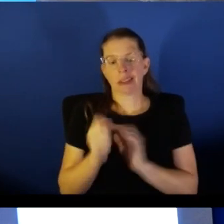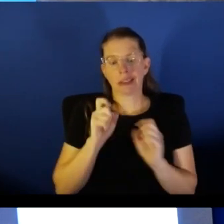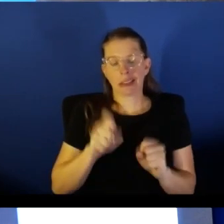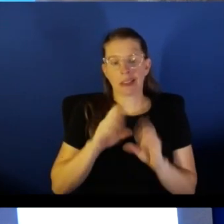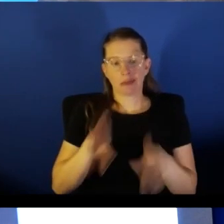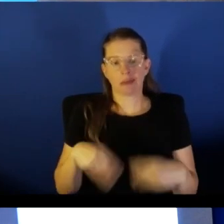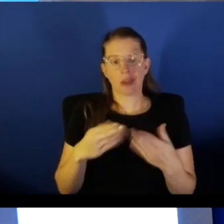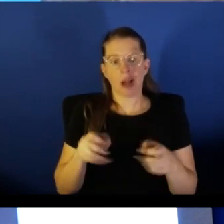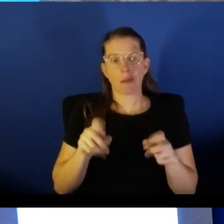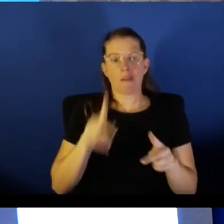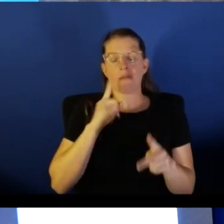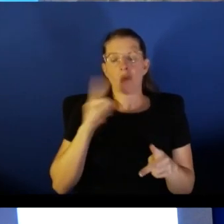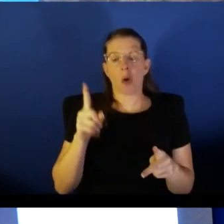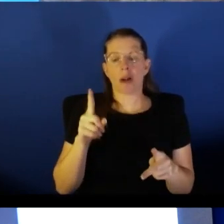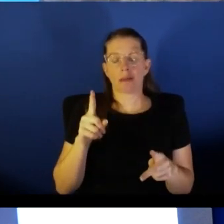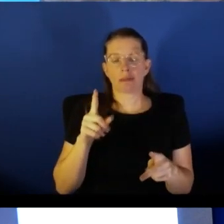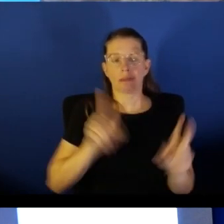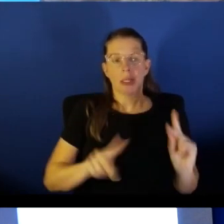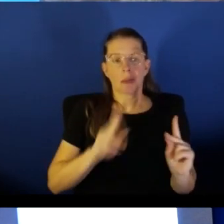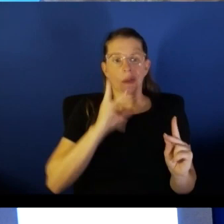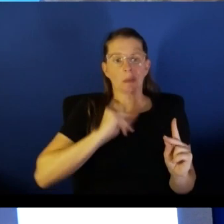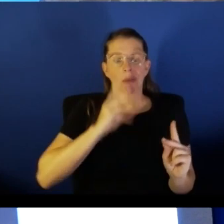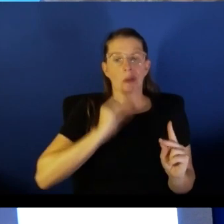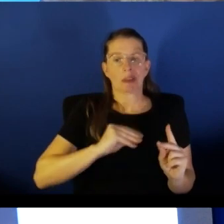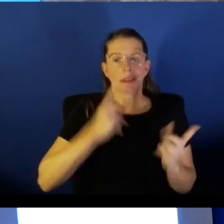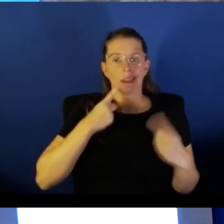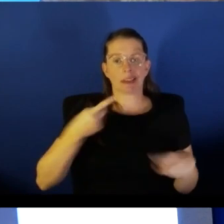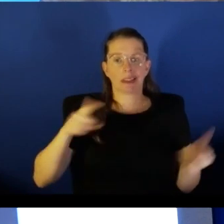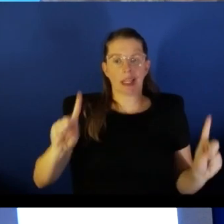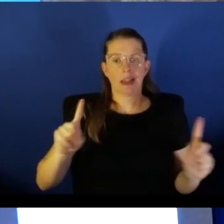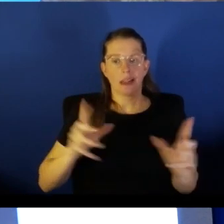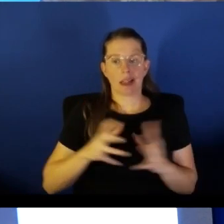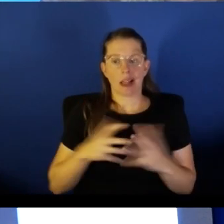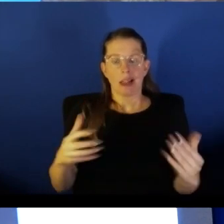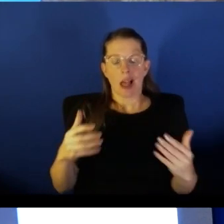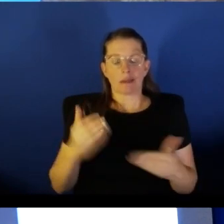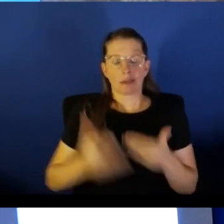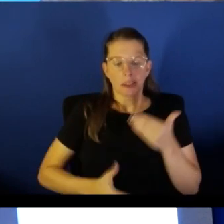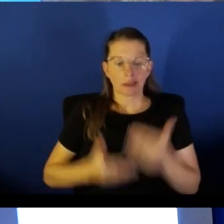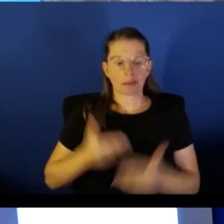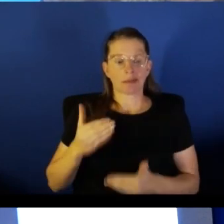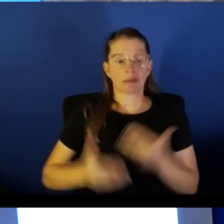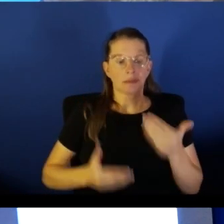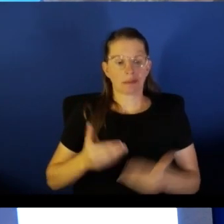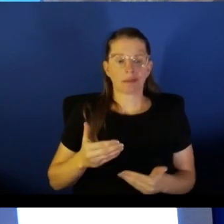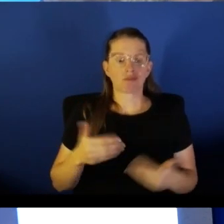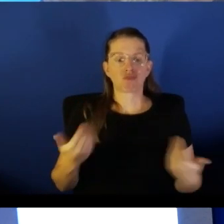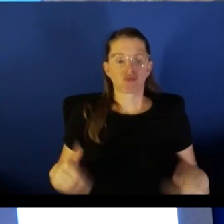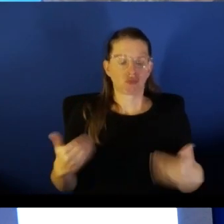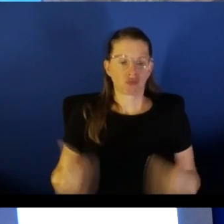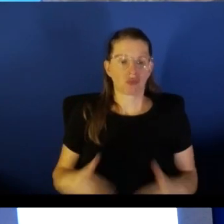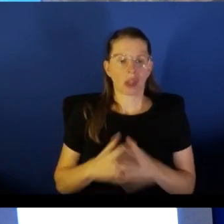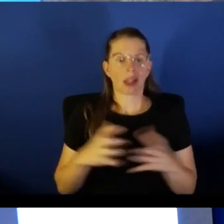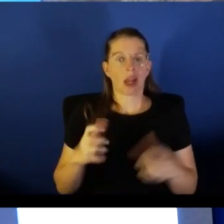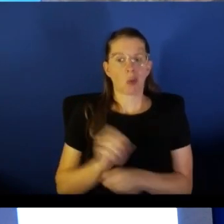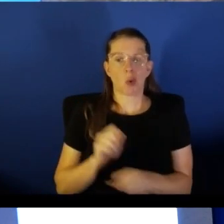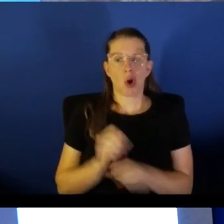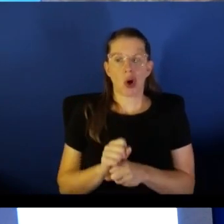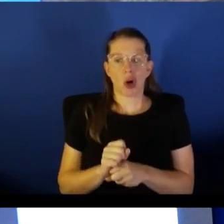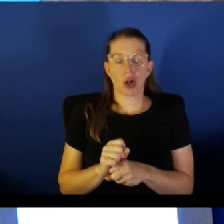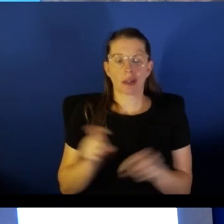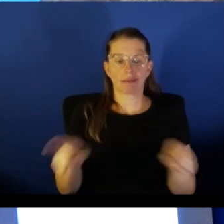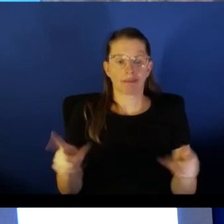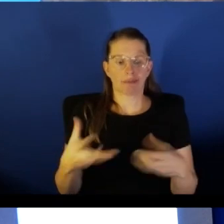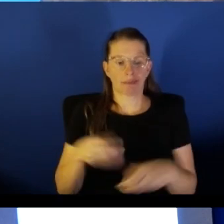to experience success. So yeah, we've a lot of strides. I love hearing all the work that's going into it, what you both and so many people in the community are